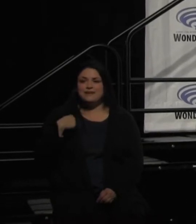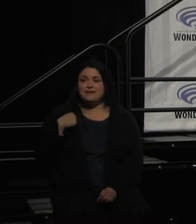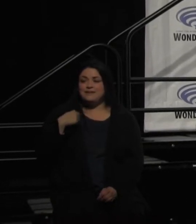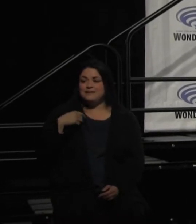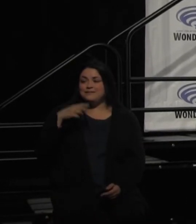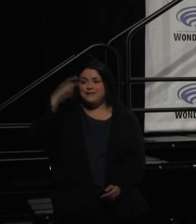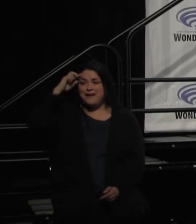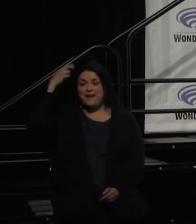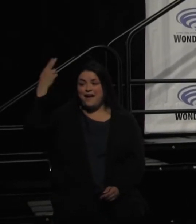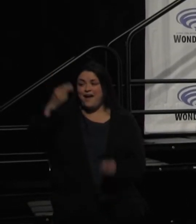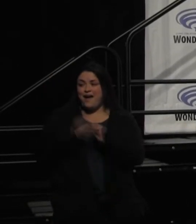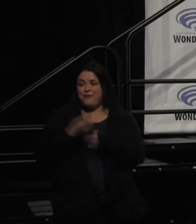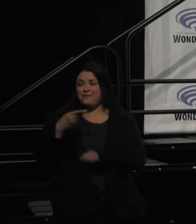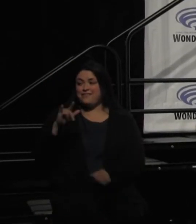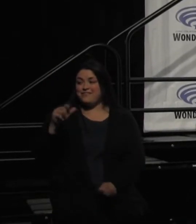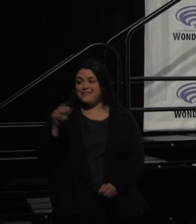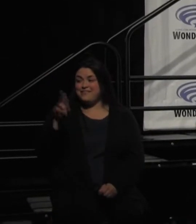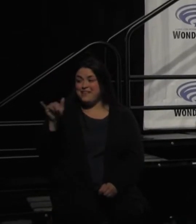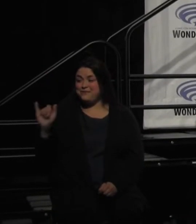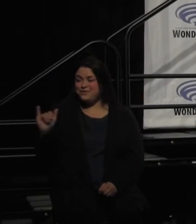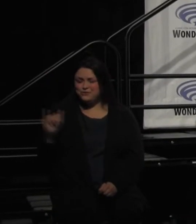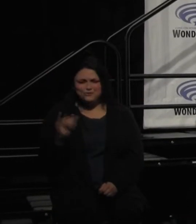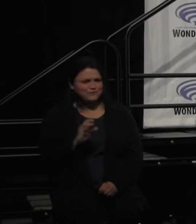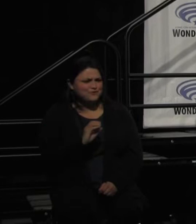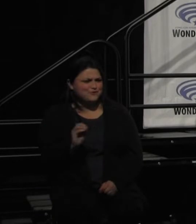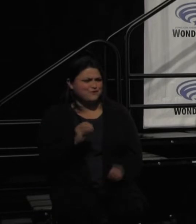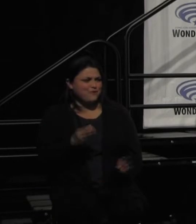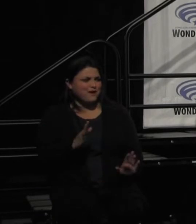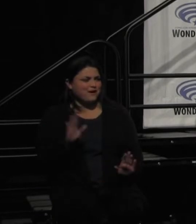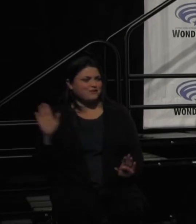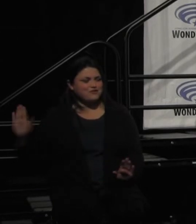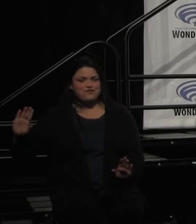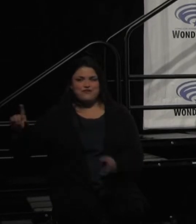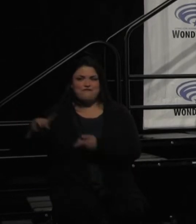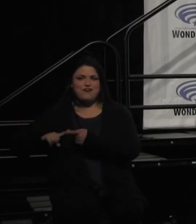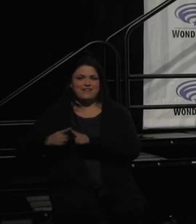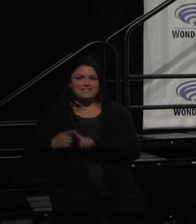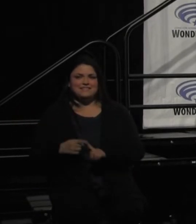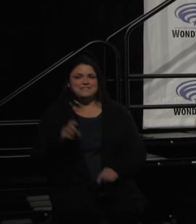too. No way. Her and her girlfriend.